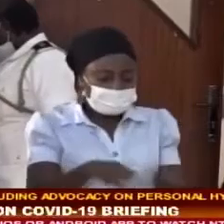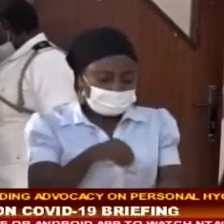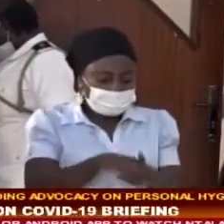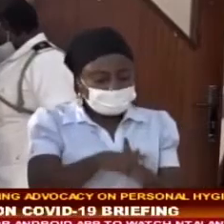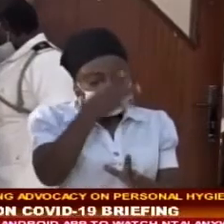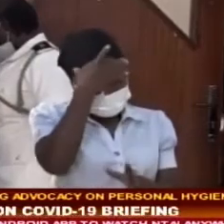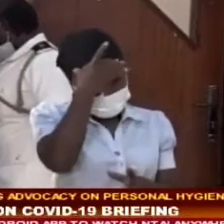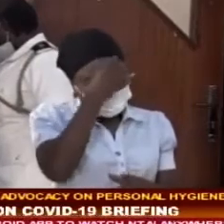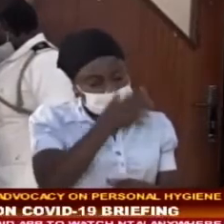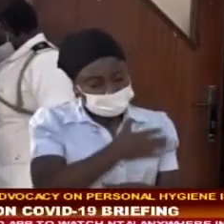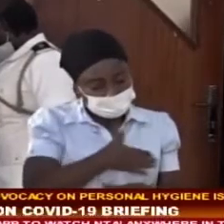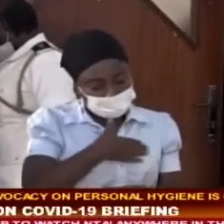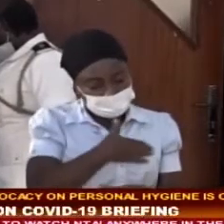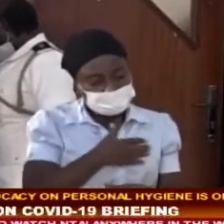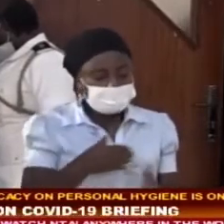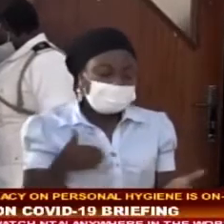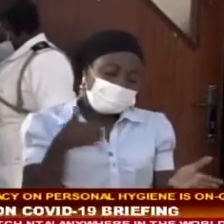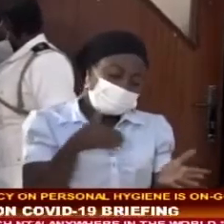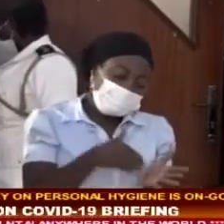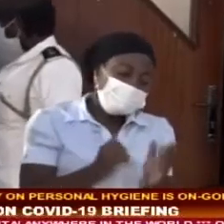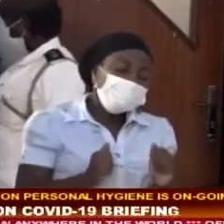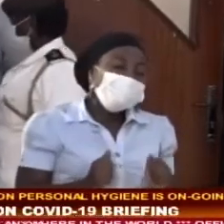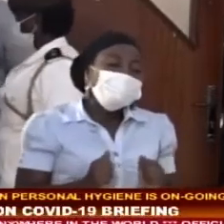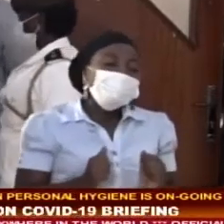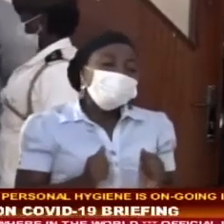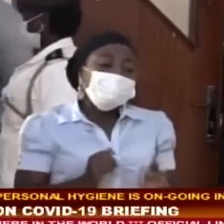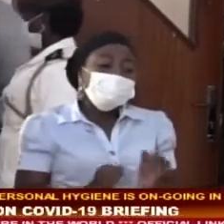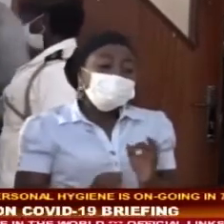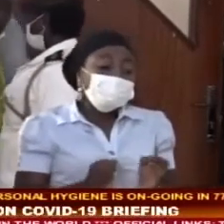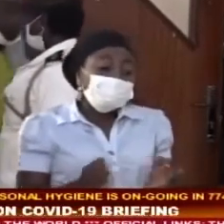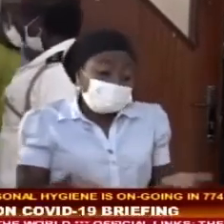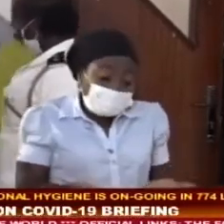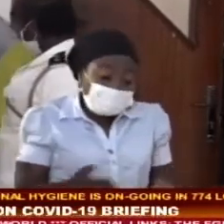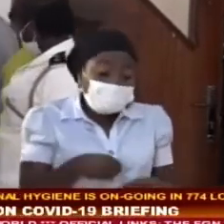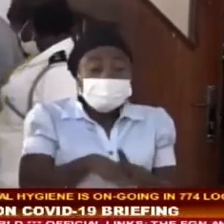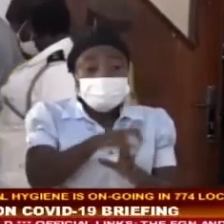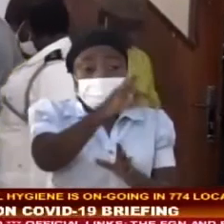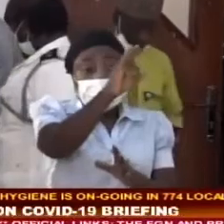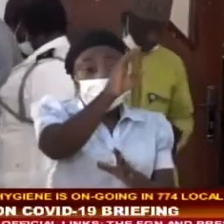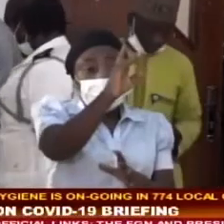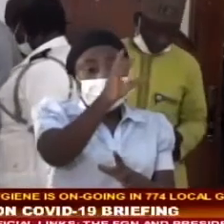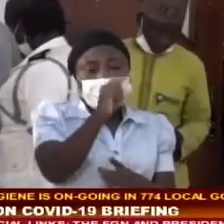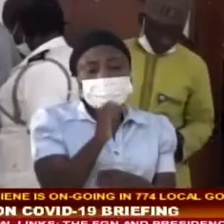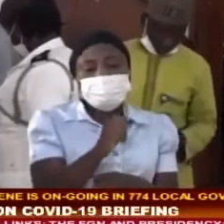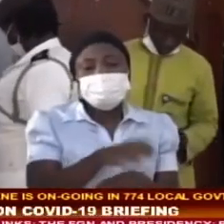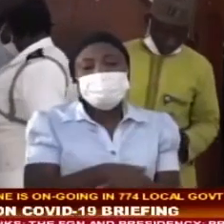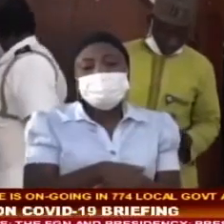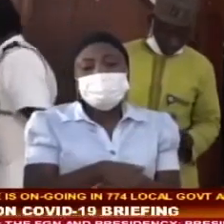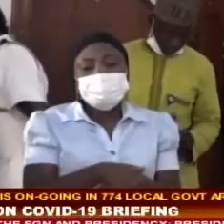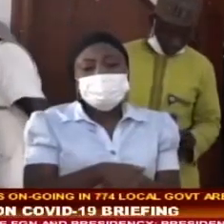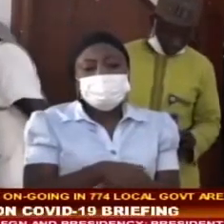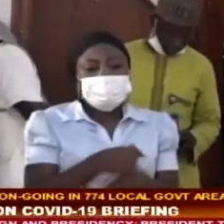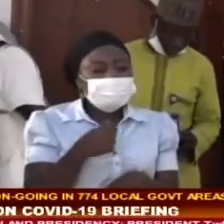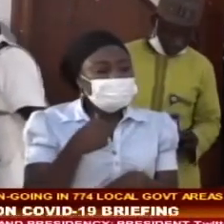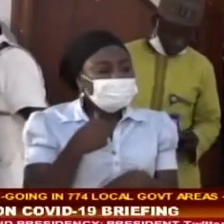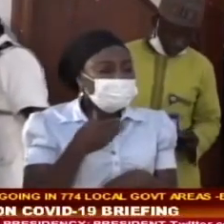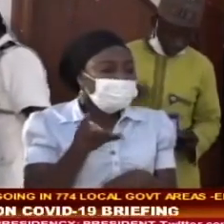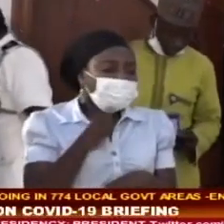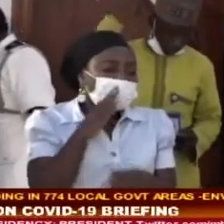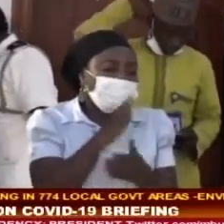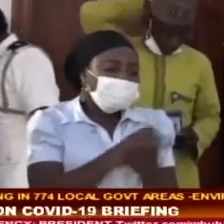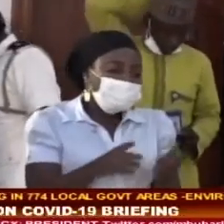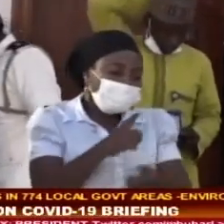Kano. And again, if here in the Federal Capital Territory, there are designated